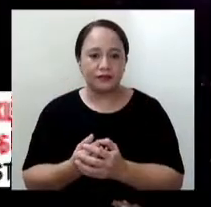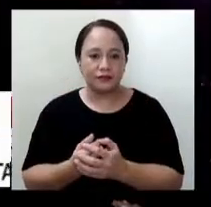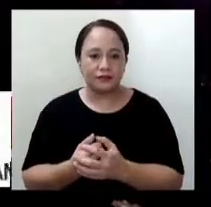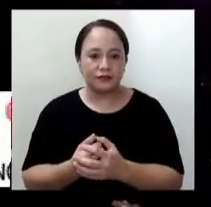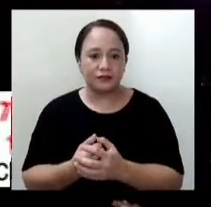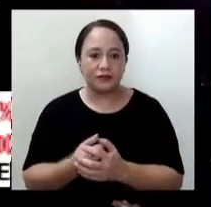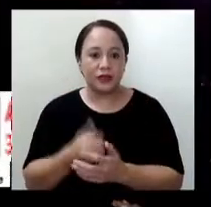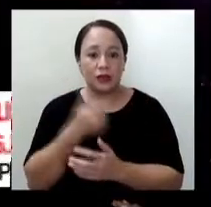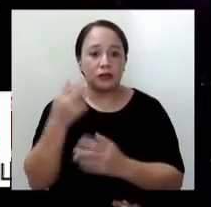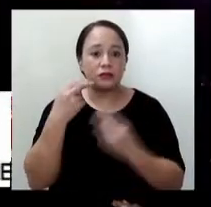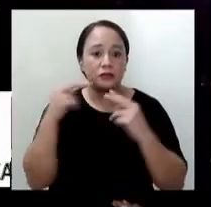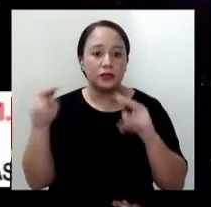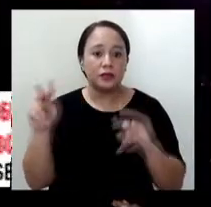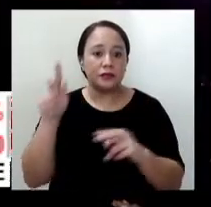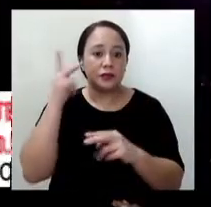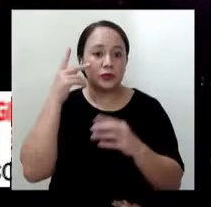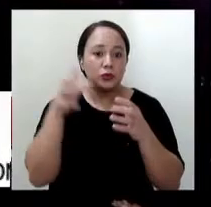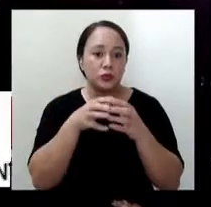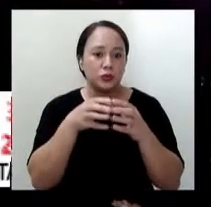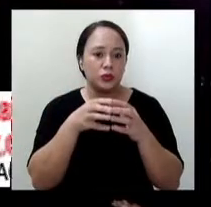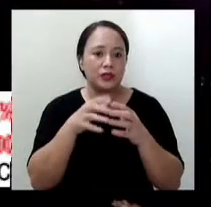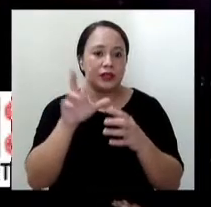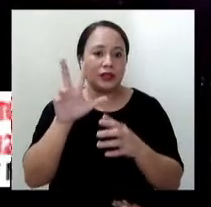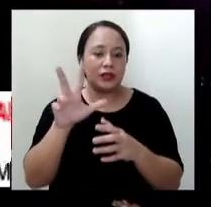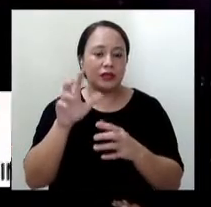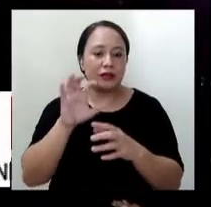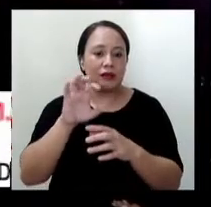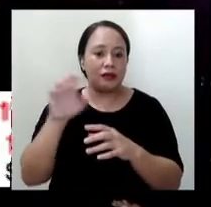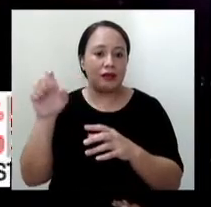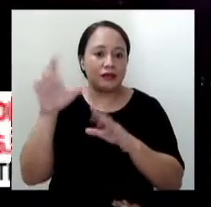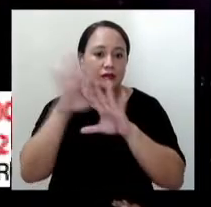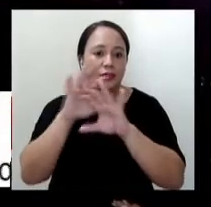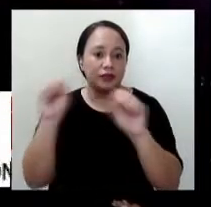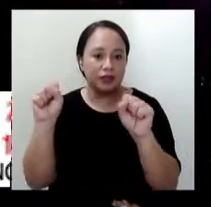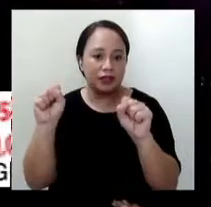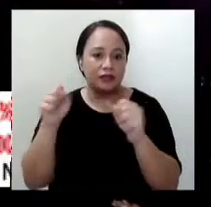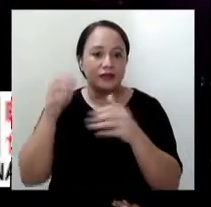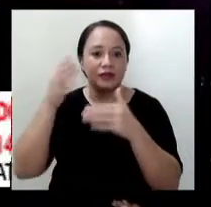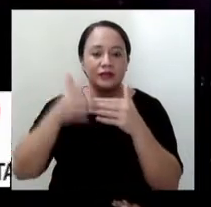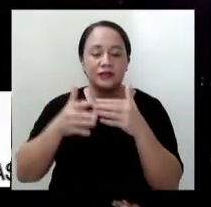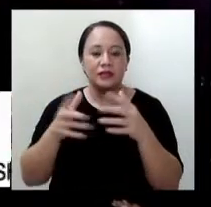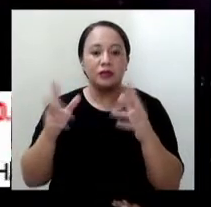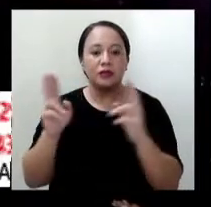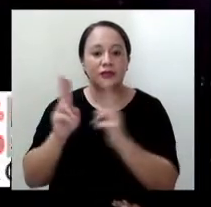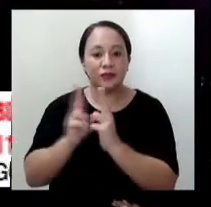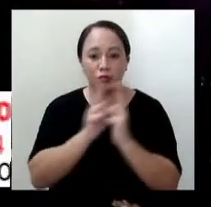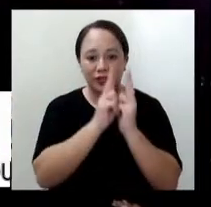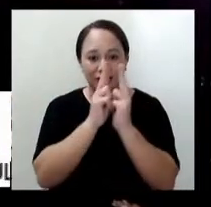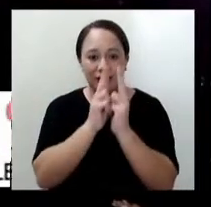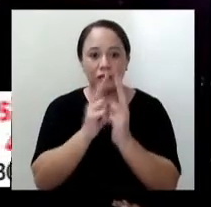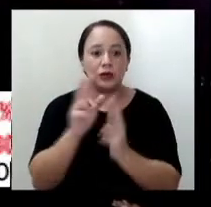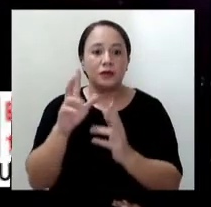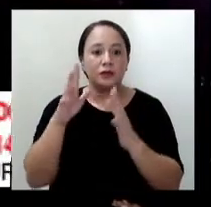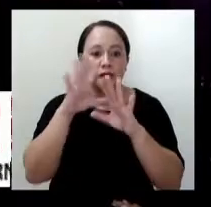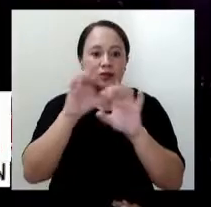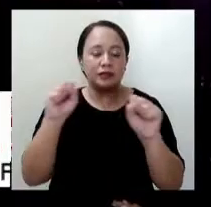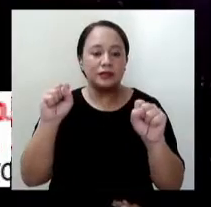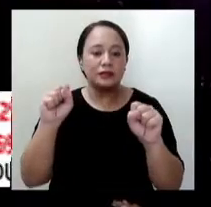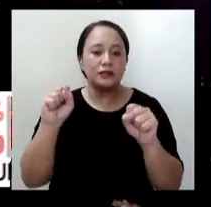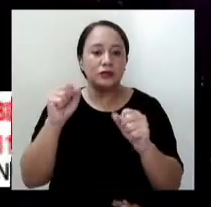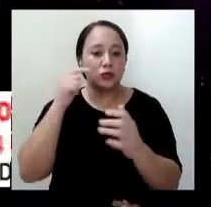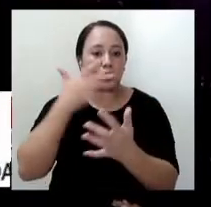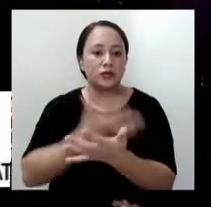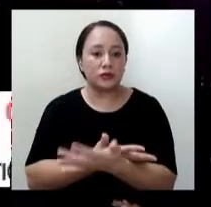In other news, political parties of three former Philippine presidents finalizing an alliance with presidential daughter and Davao